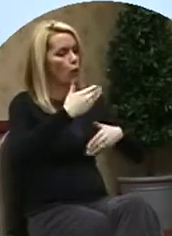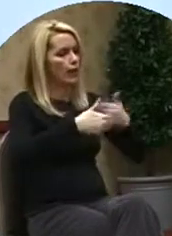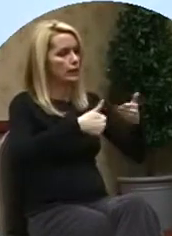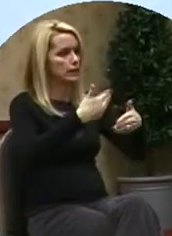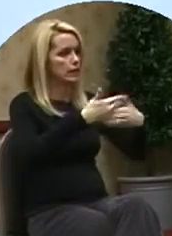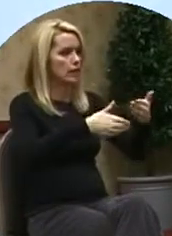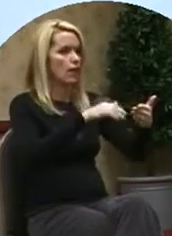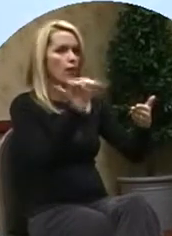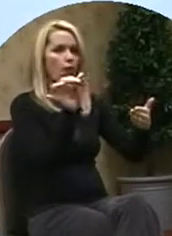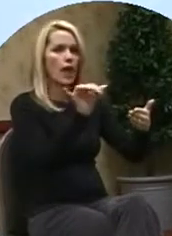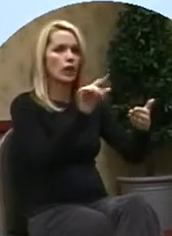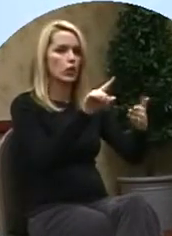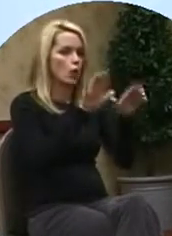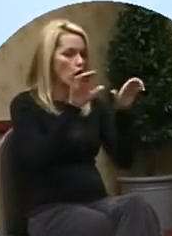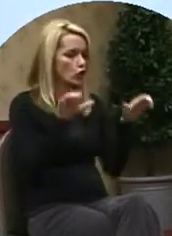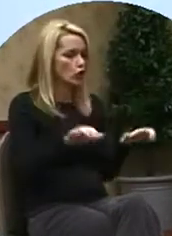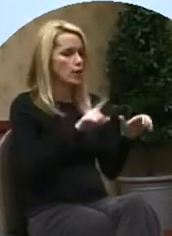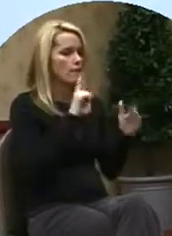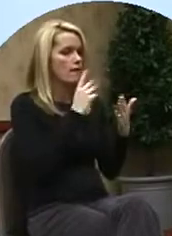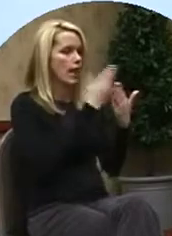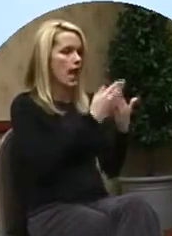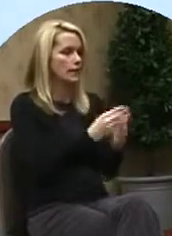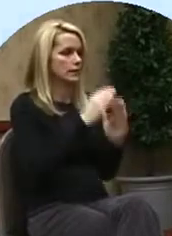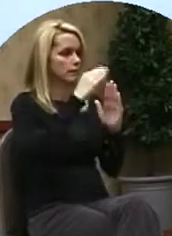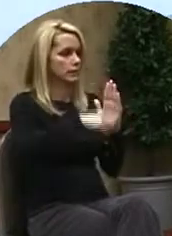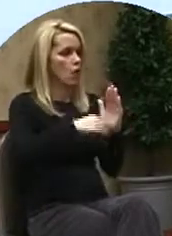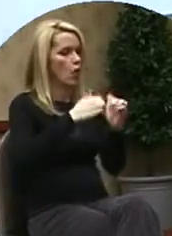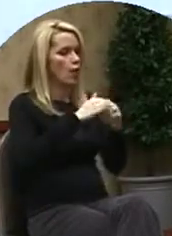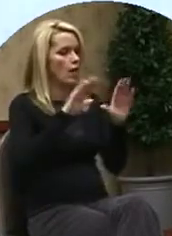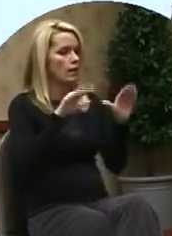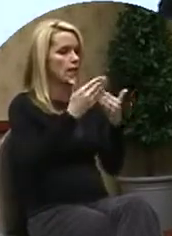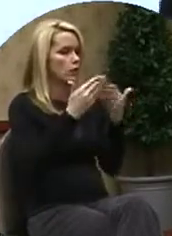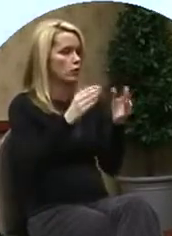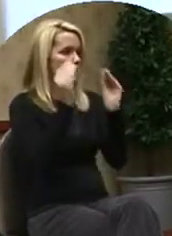though you are doing the facts with a classroom teacher.